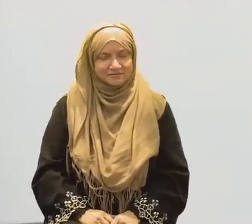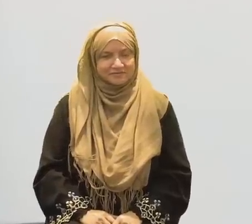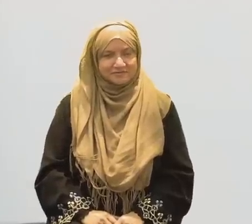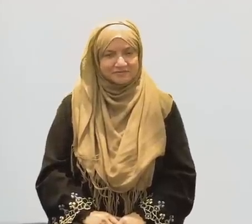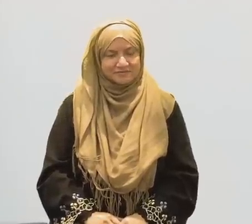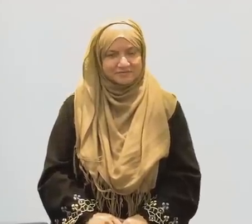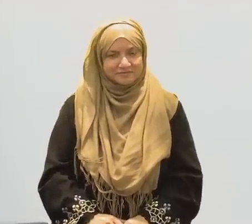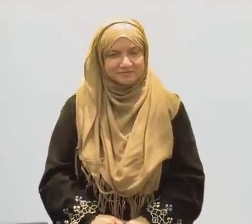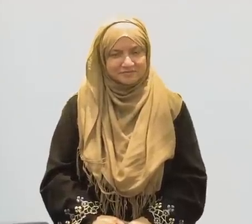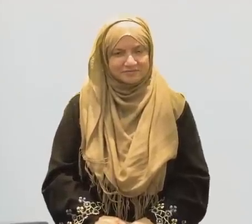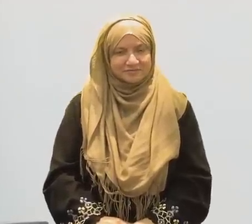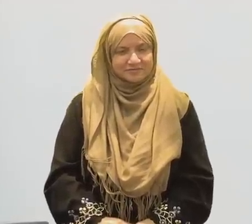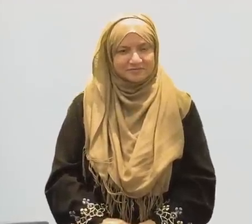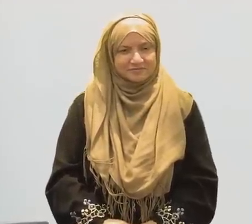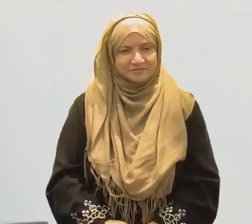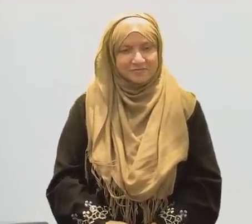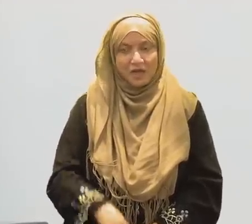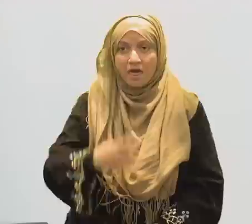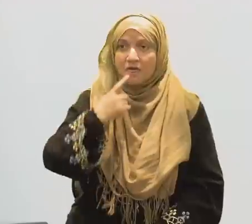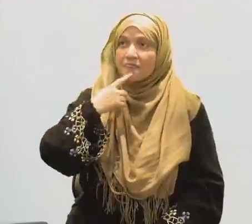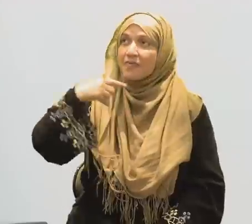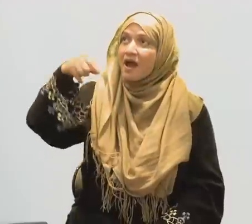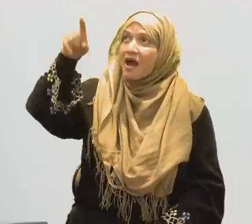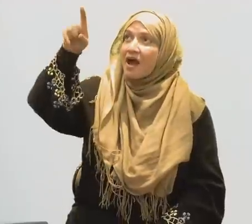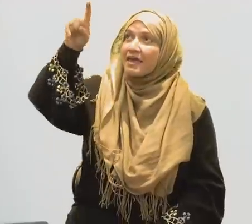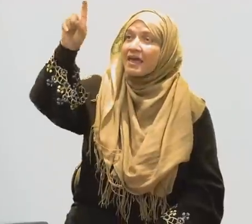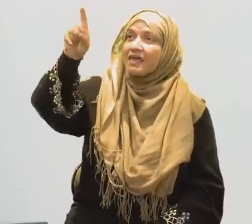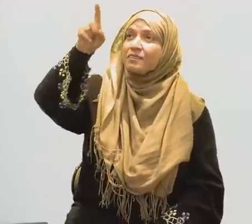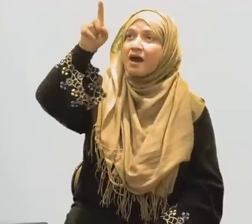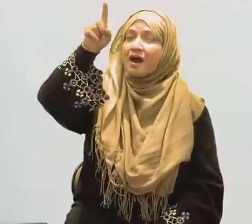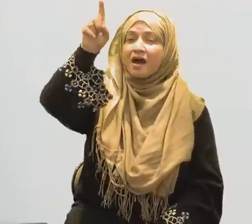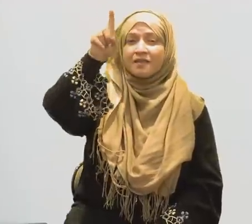how do I know